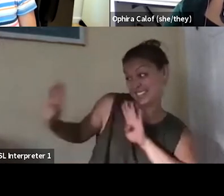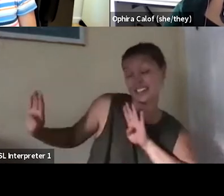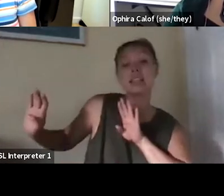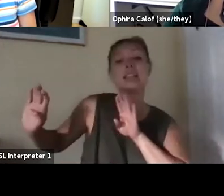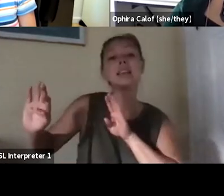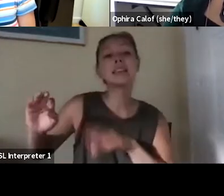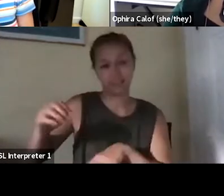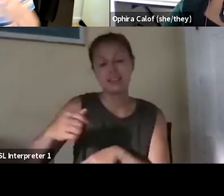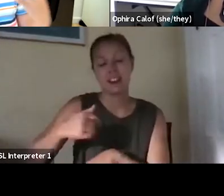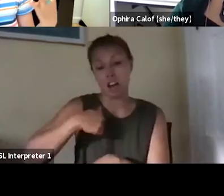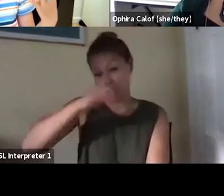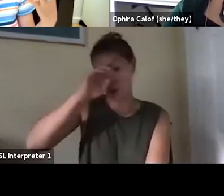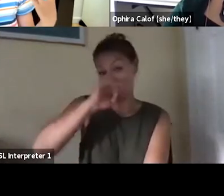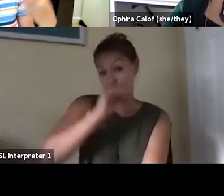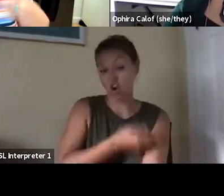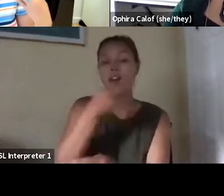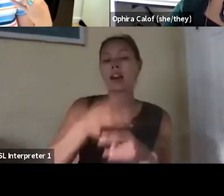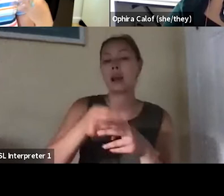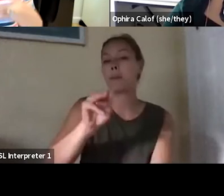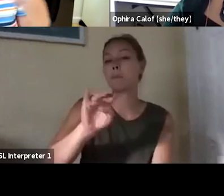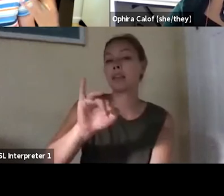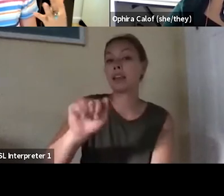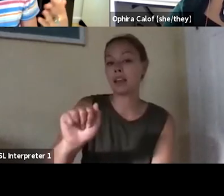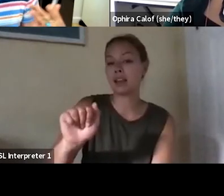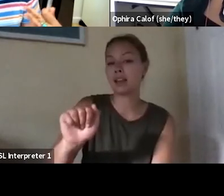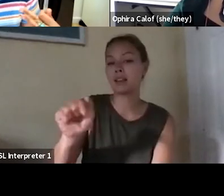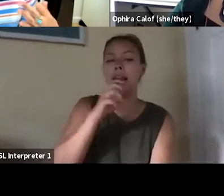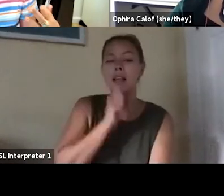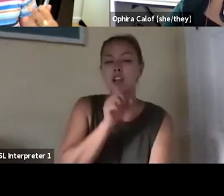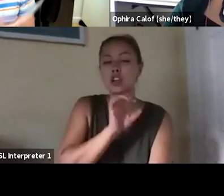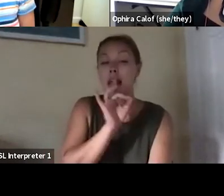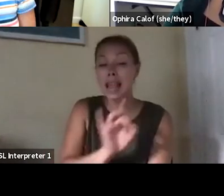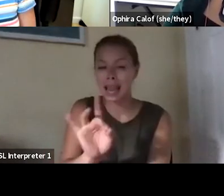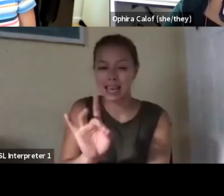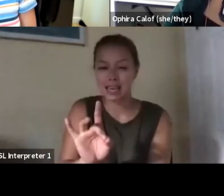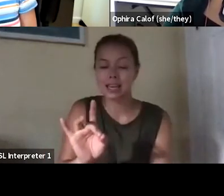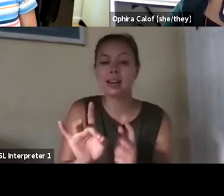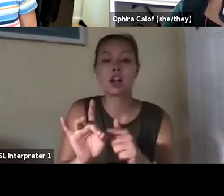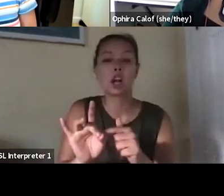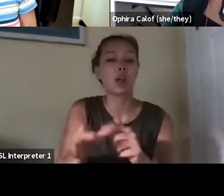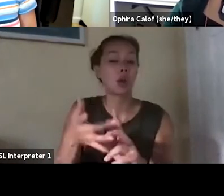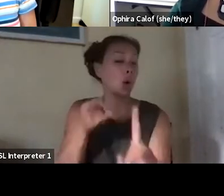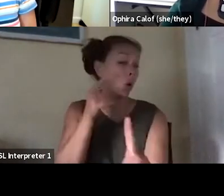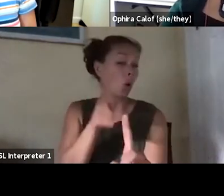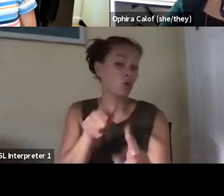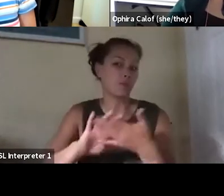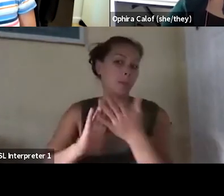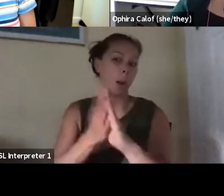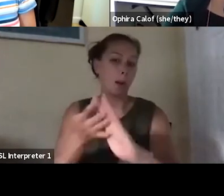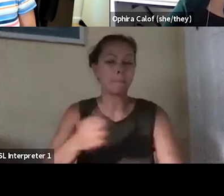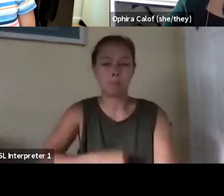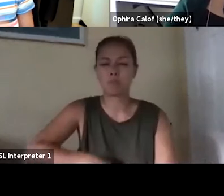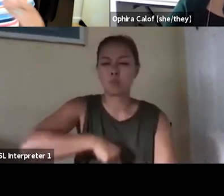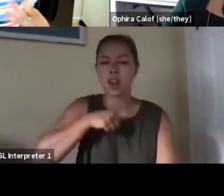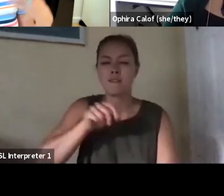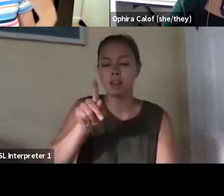Nia has a greater goal of becoming the bravest knight like her father, Cedric. And in every episode,